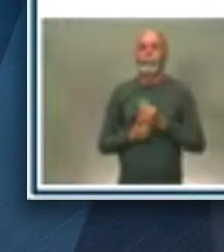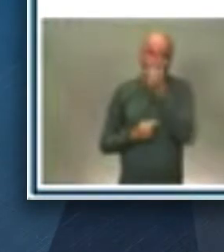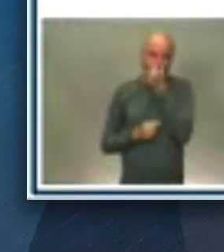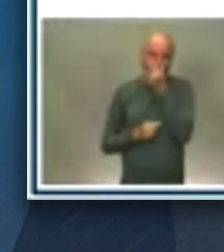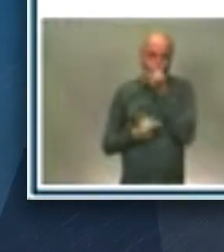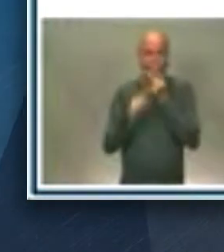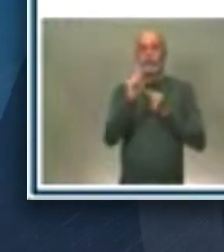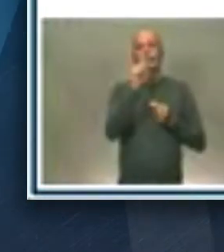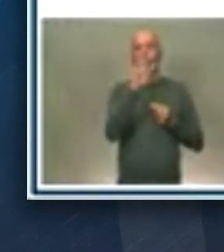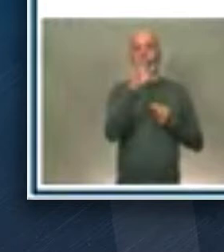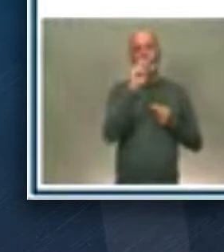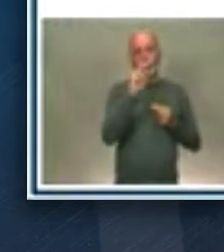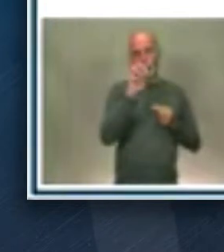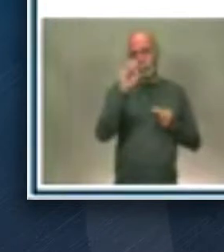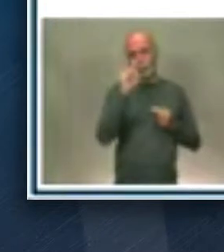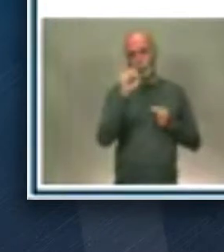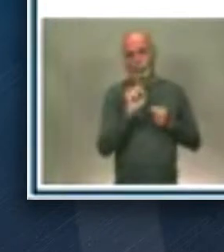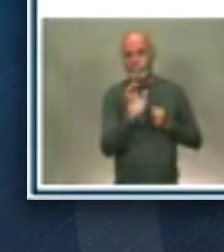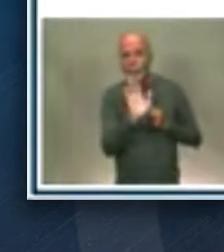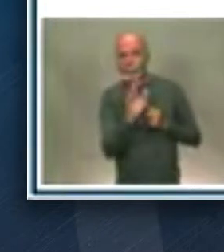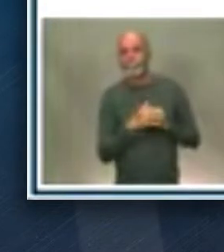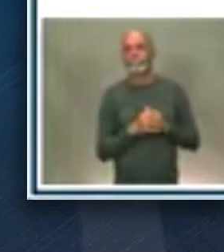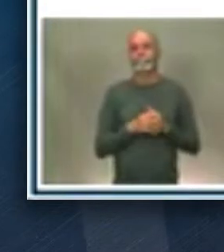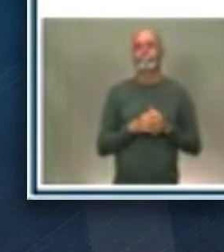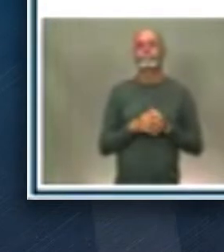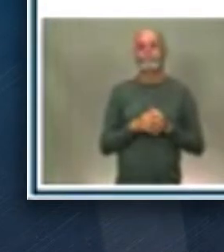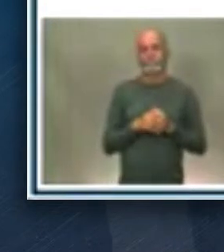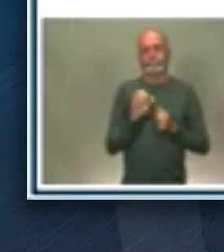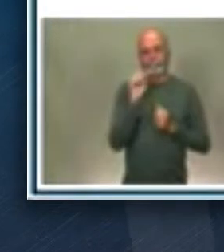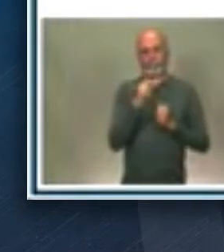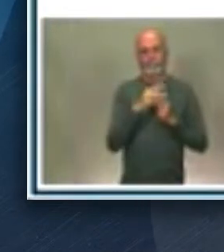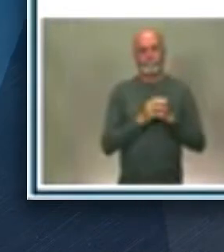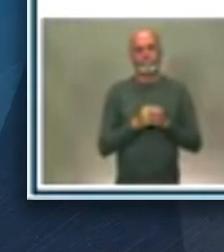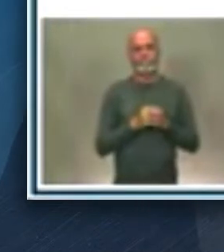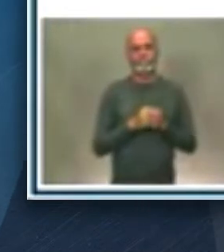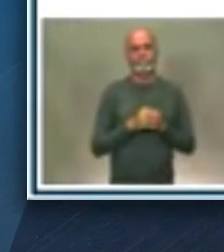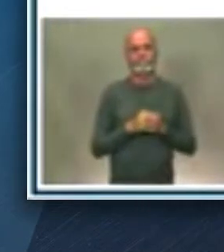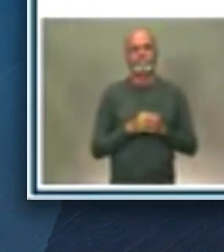follow-up? Yes, I do. Thank you.